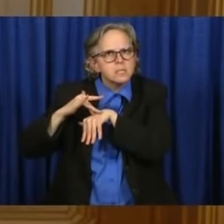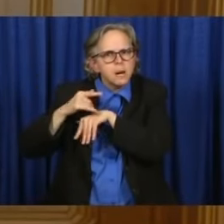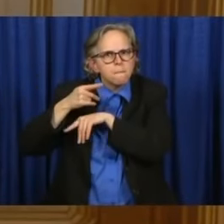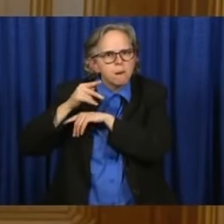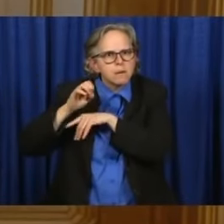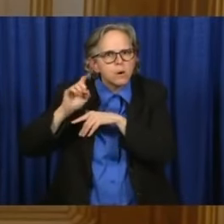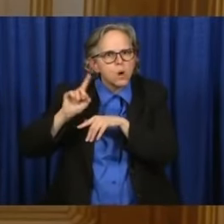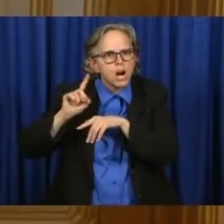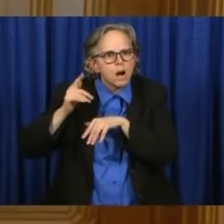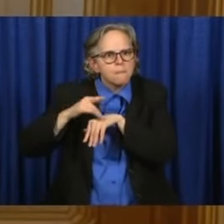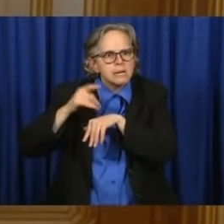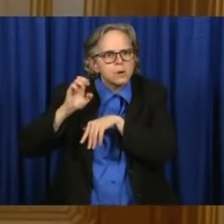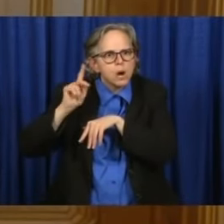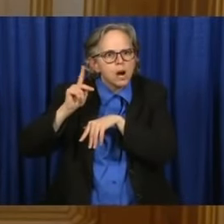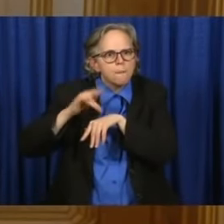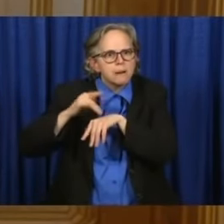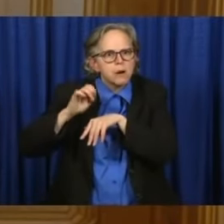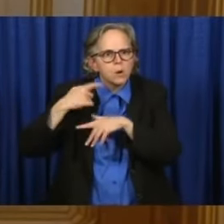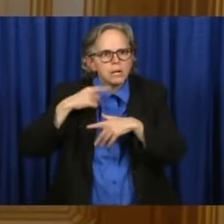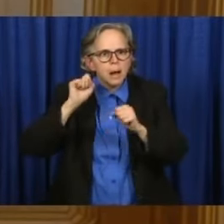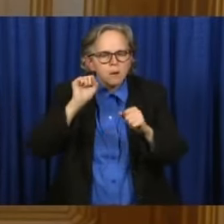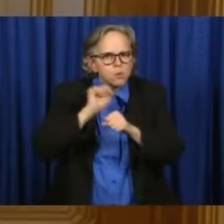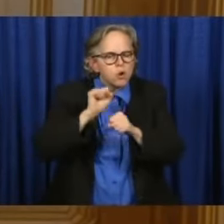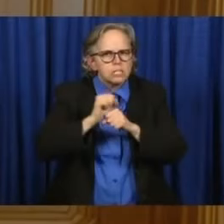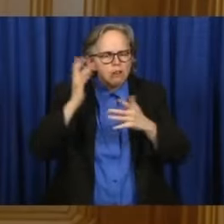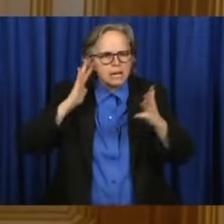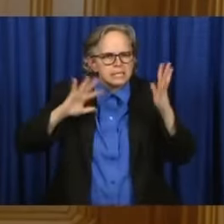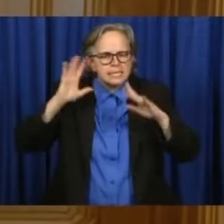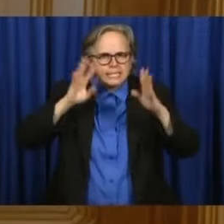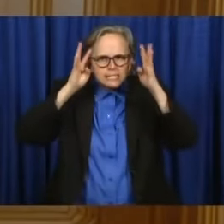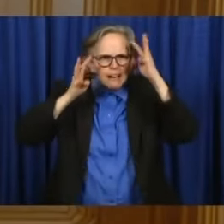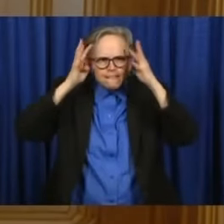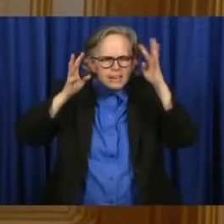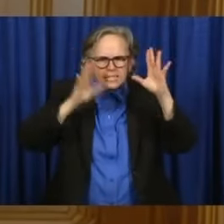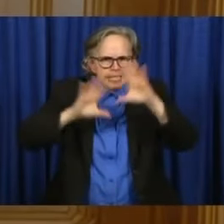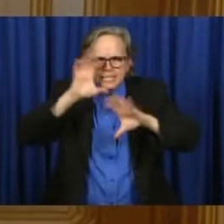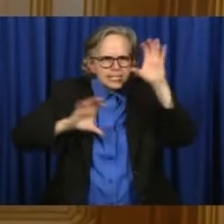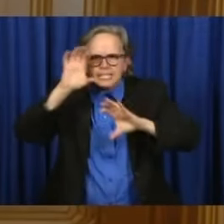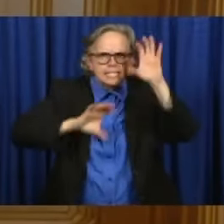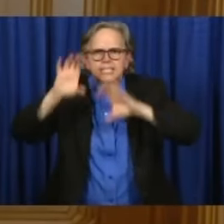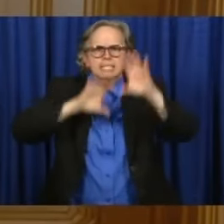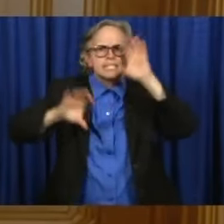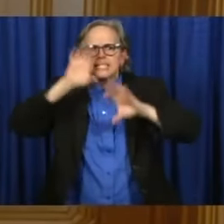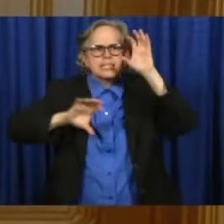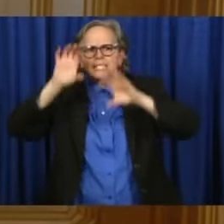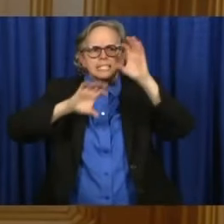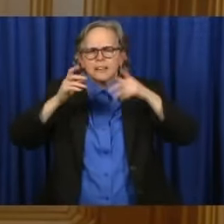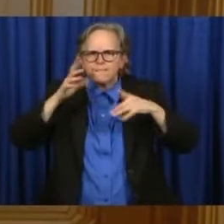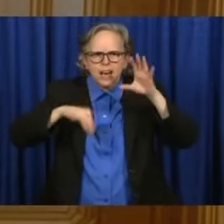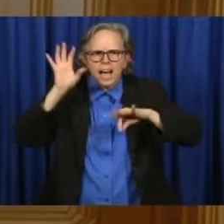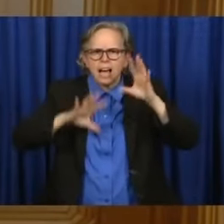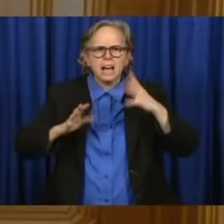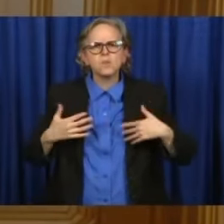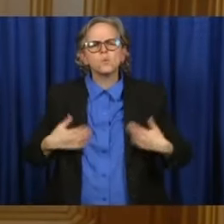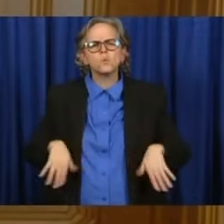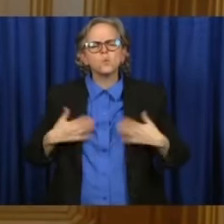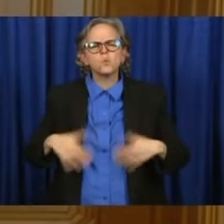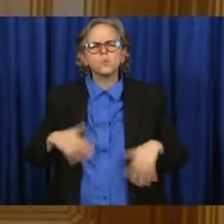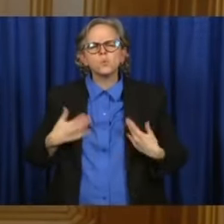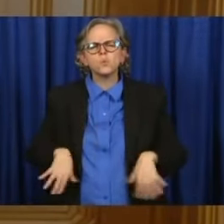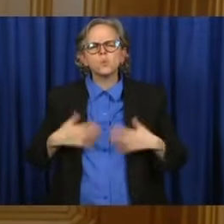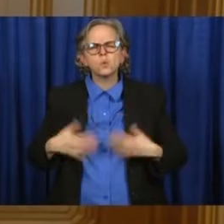in people from the private sector who know how to source items, know how to go find items. And we've really appealed to